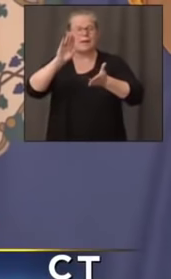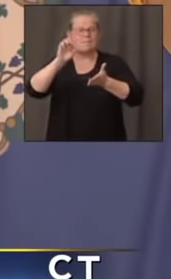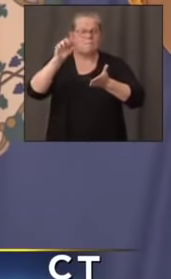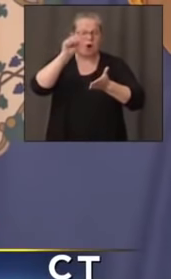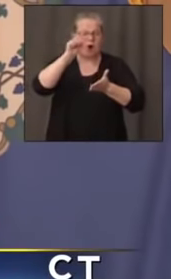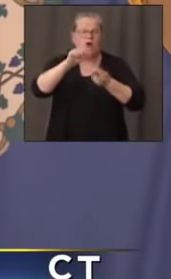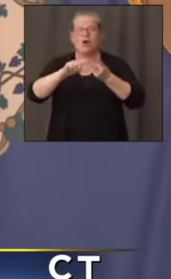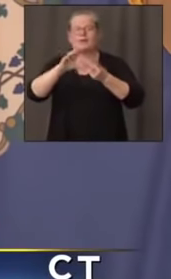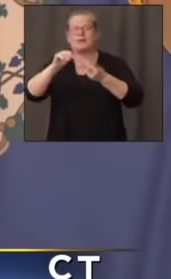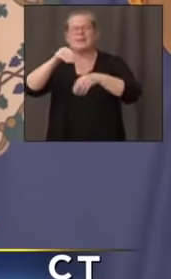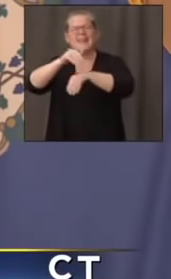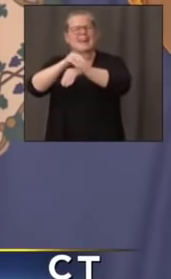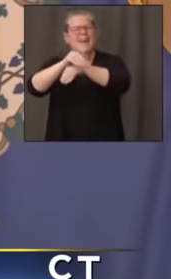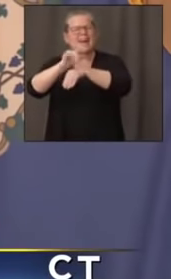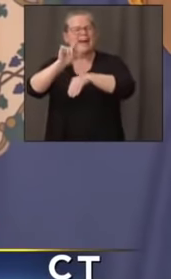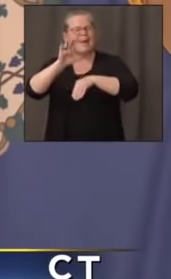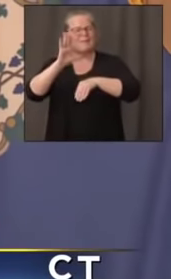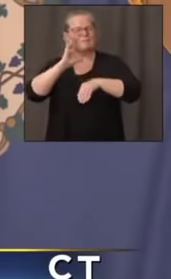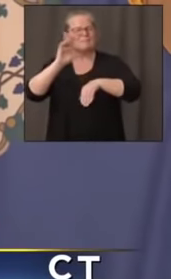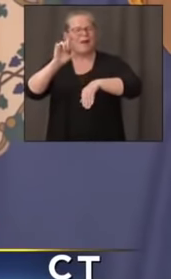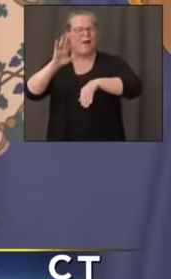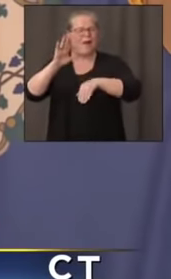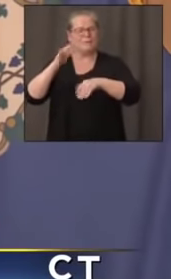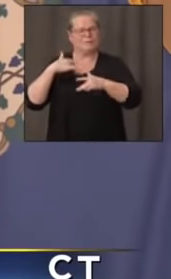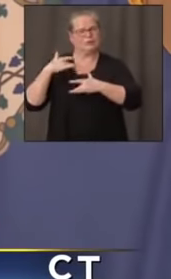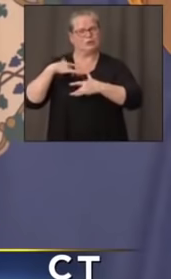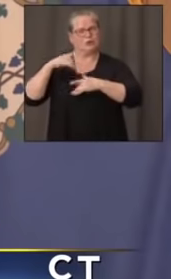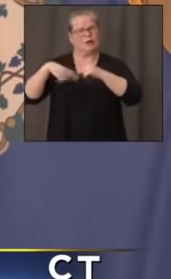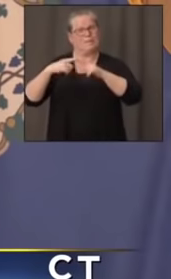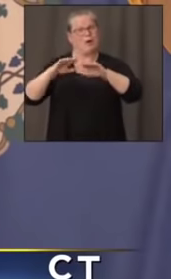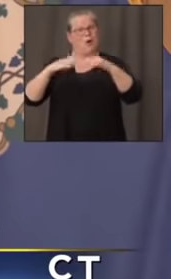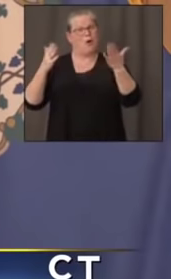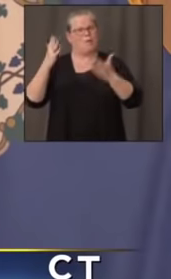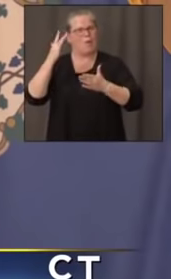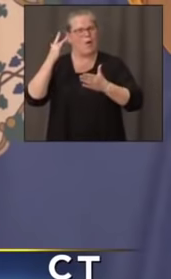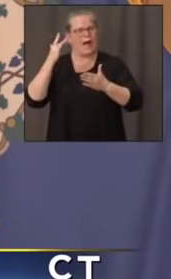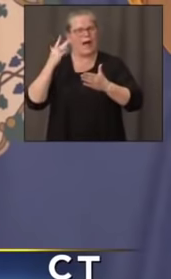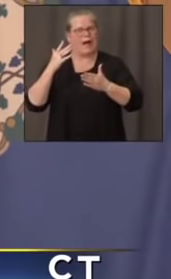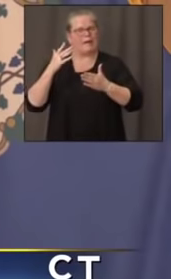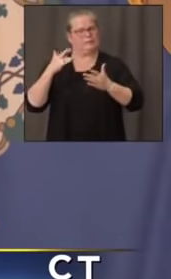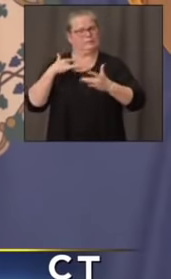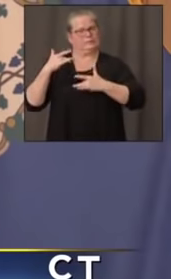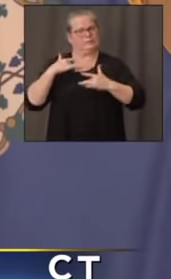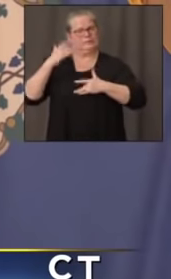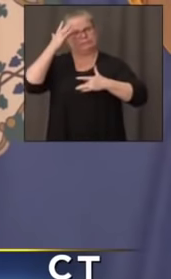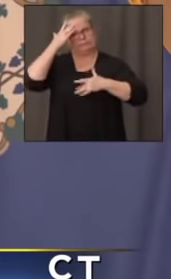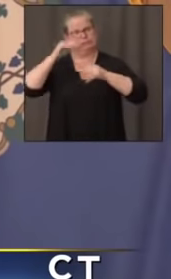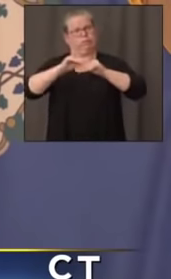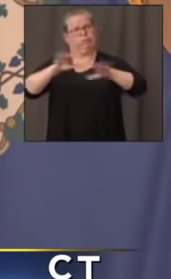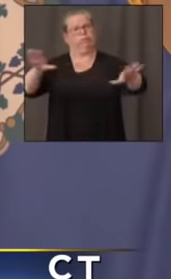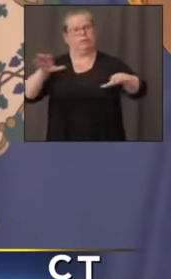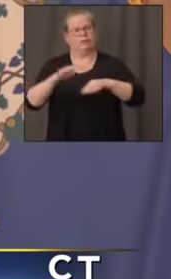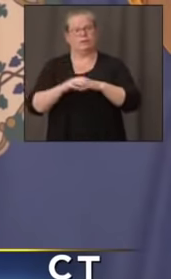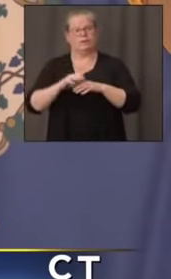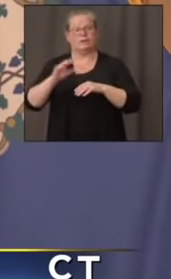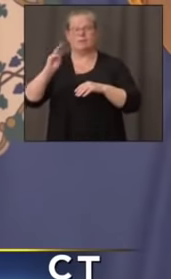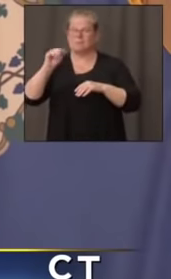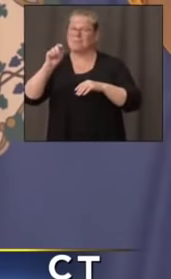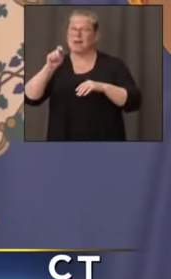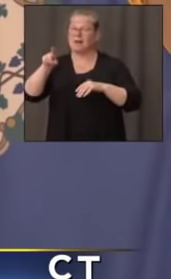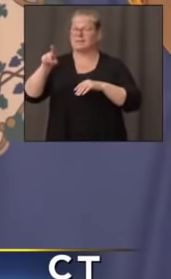open because of the risk of contagion. Max reminded me that we also never opened up sleepaway camps because